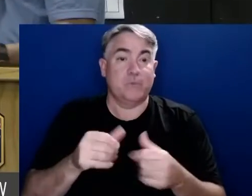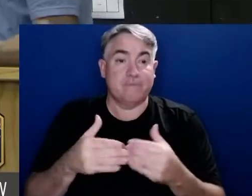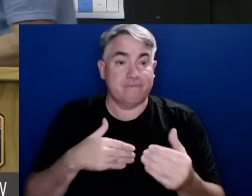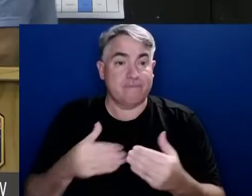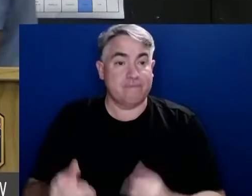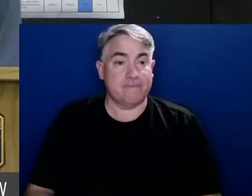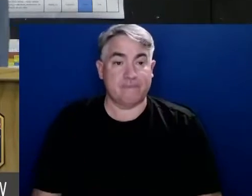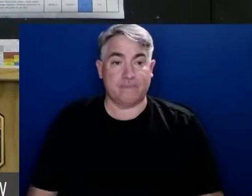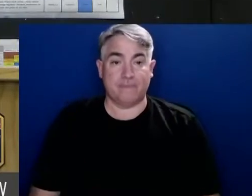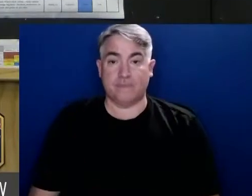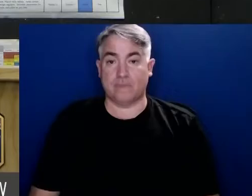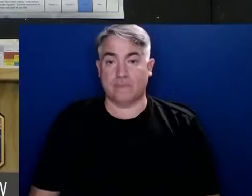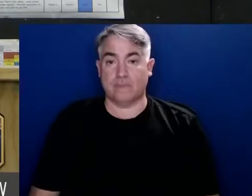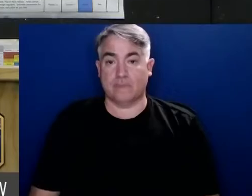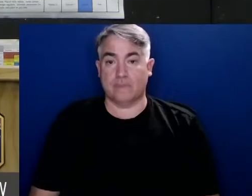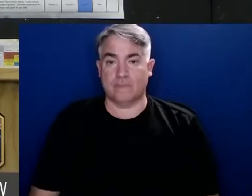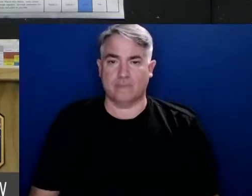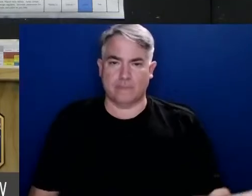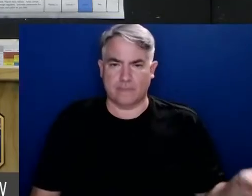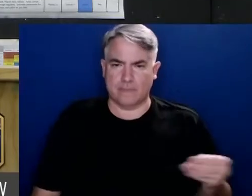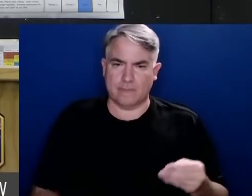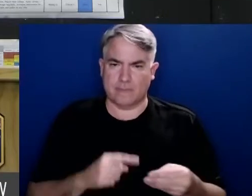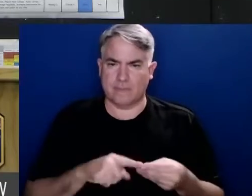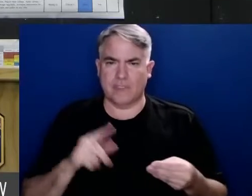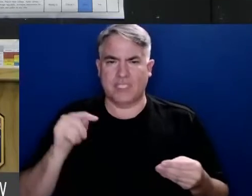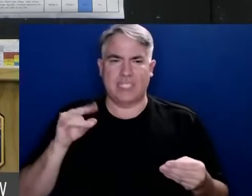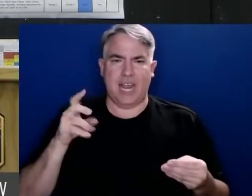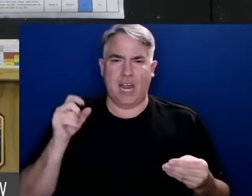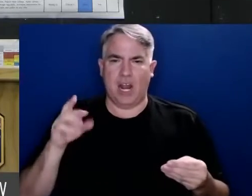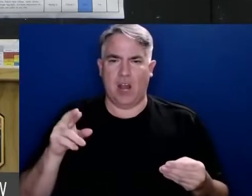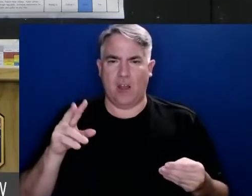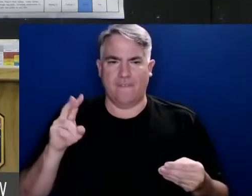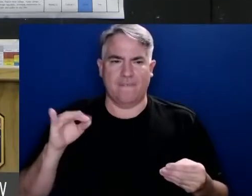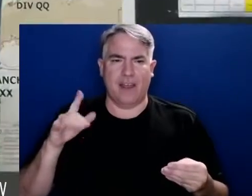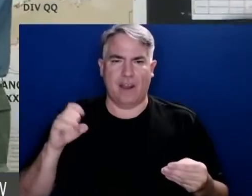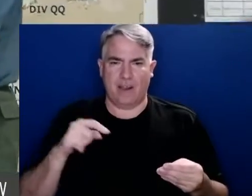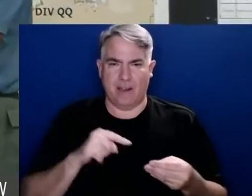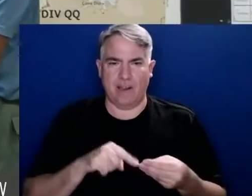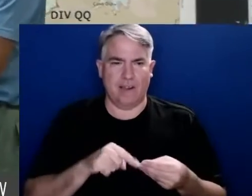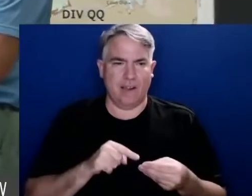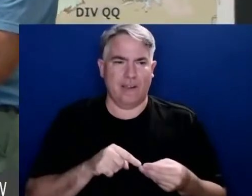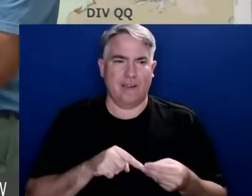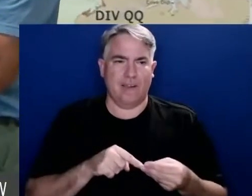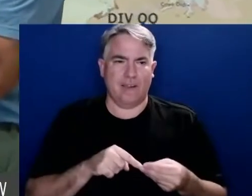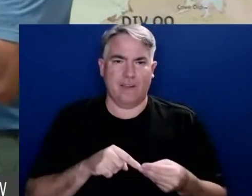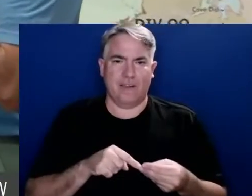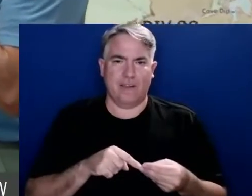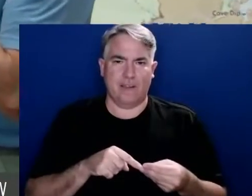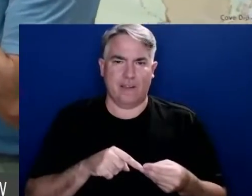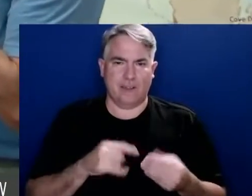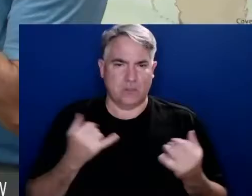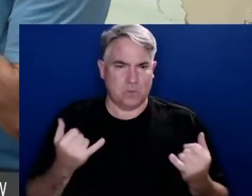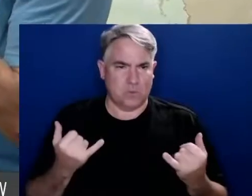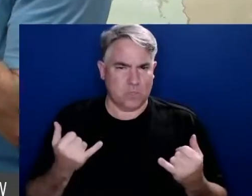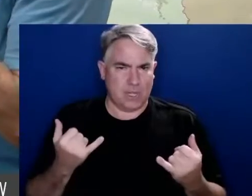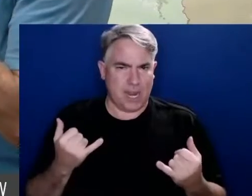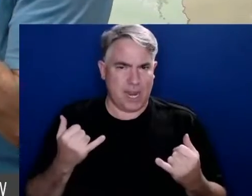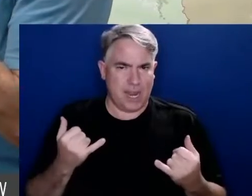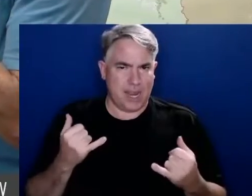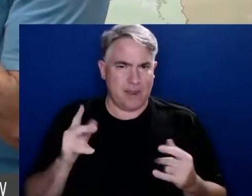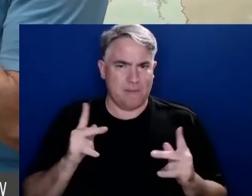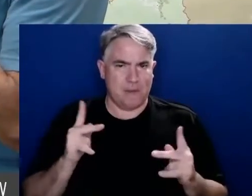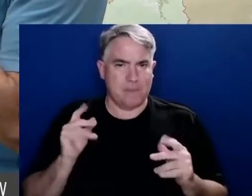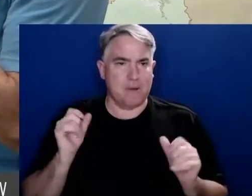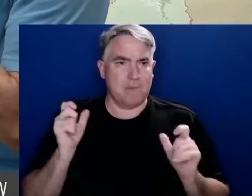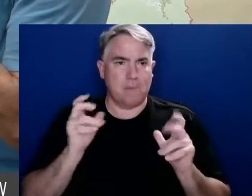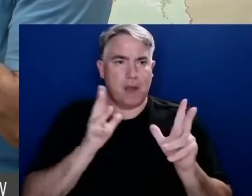Taylorsville, as far as, I believe the residents went back in there today. As far as